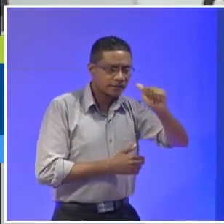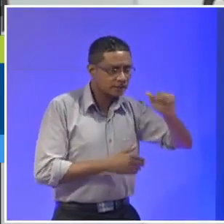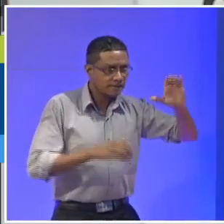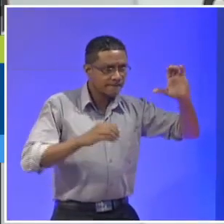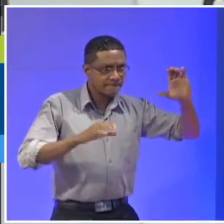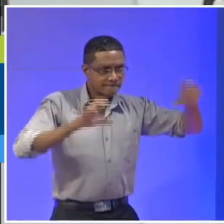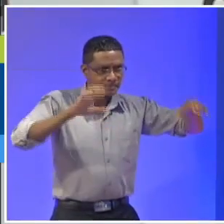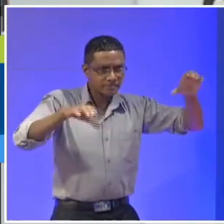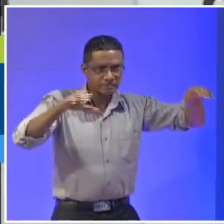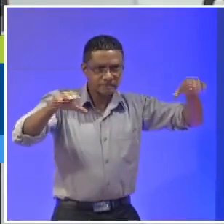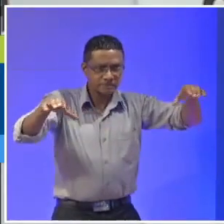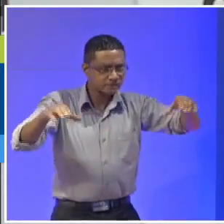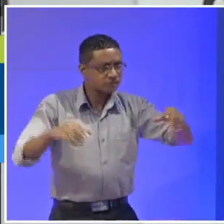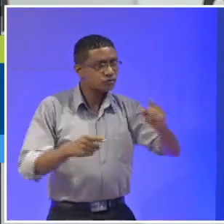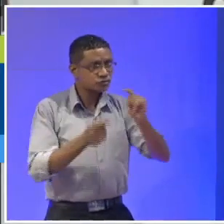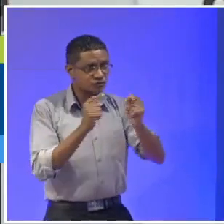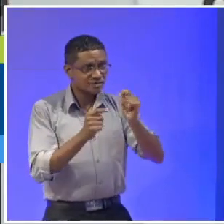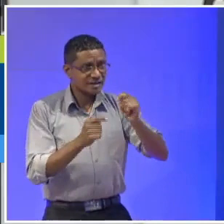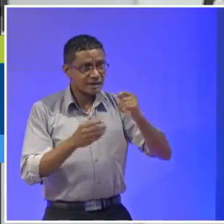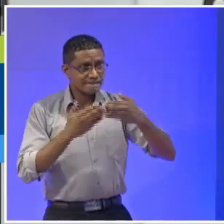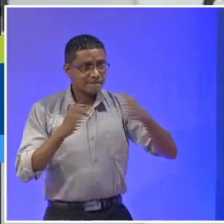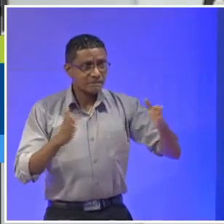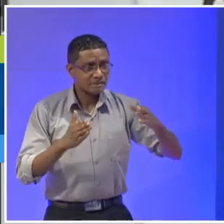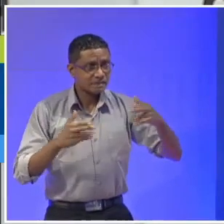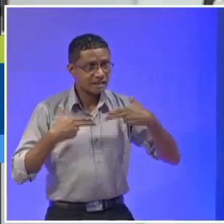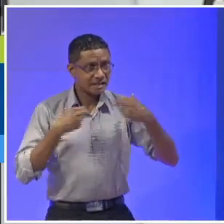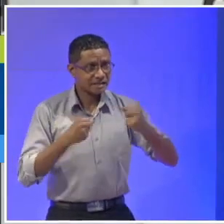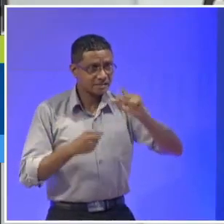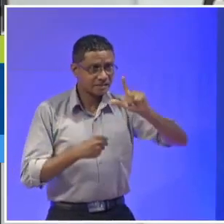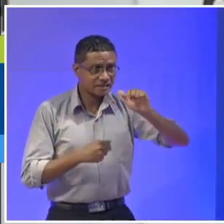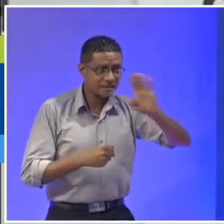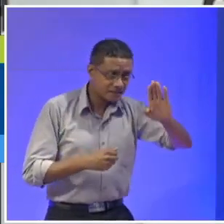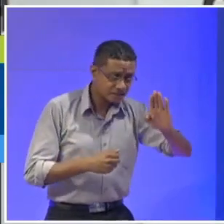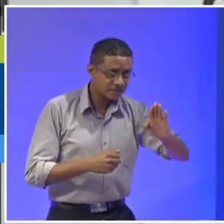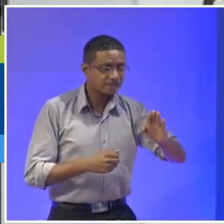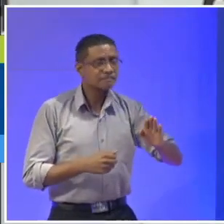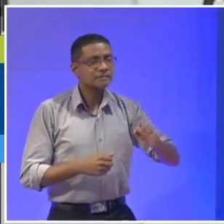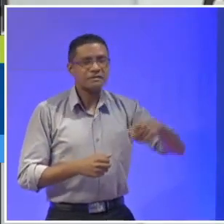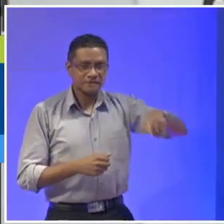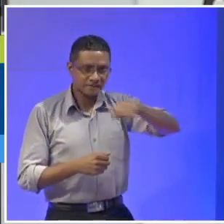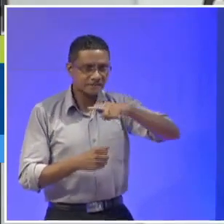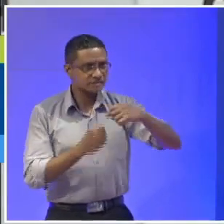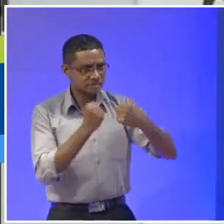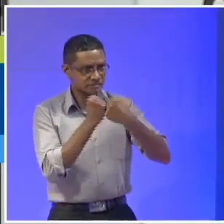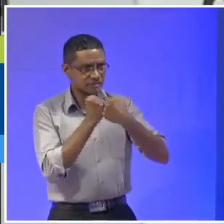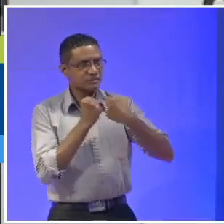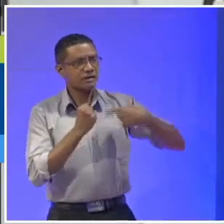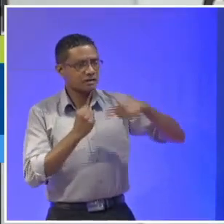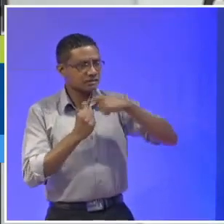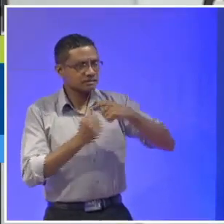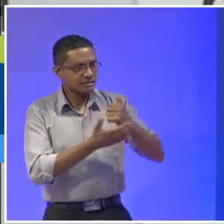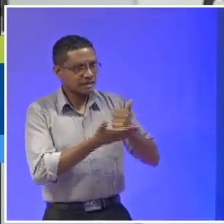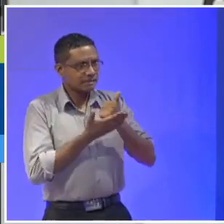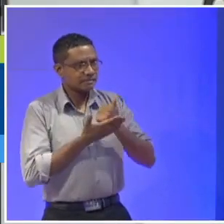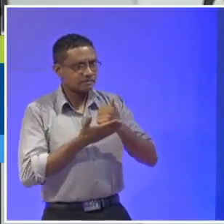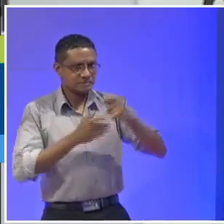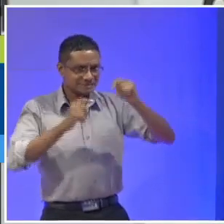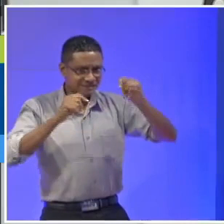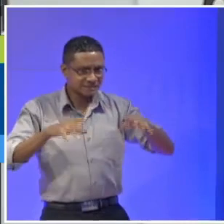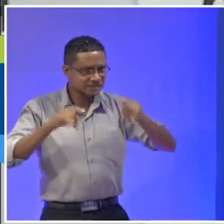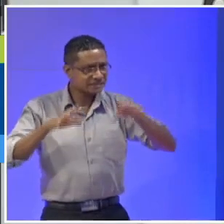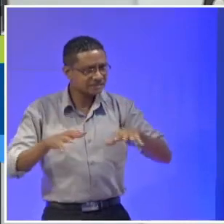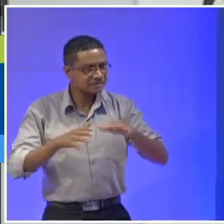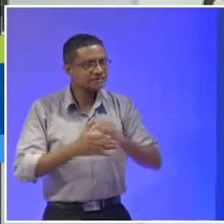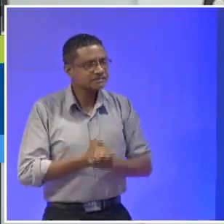as well as the Medical Research Foundation, has been assisting us with our testing in terms of trying to clear just the sheer numbers that we're getting into